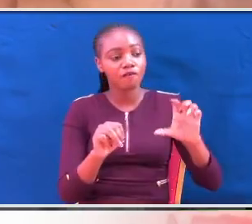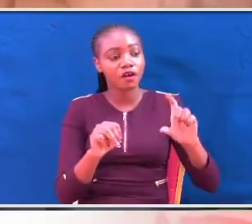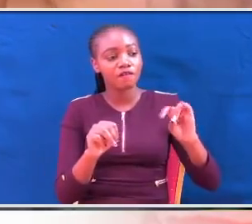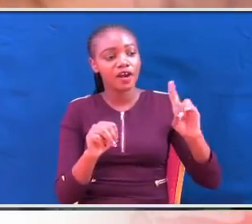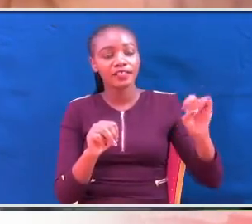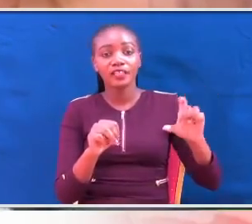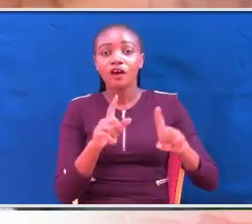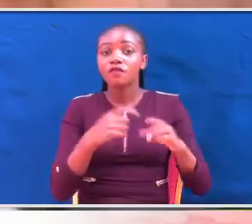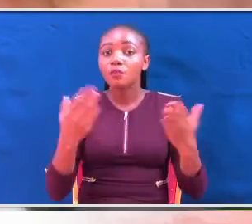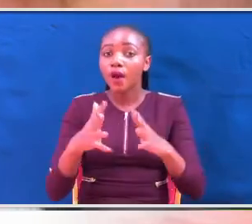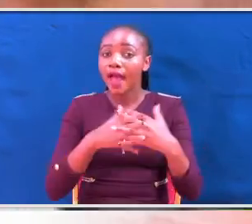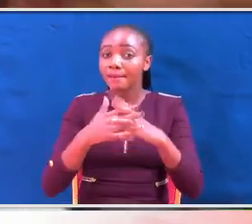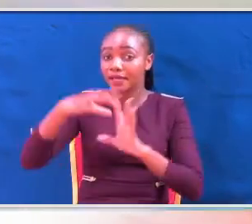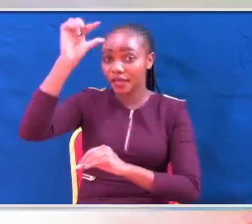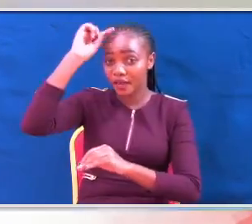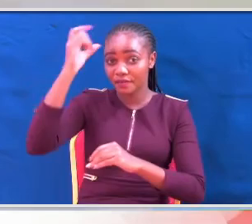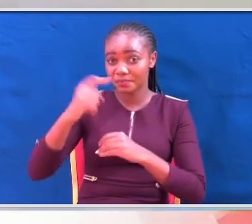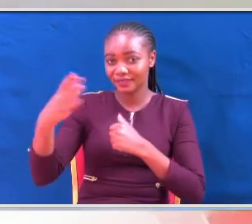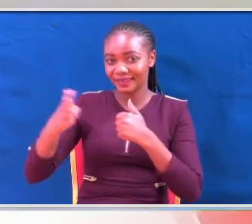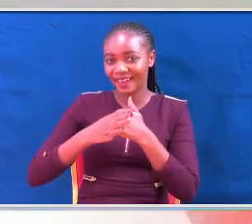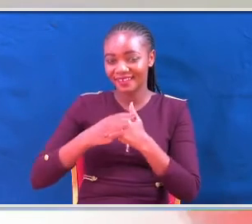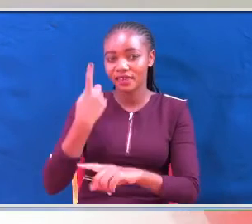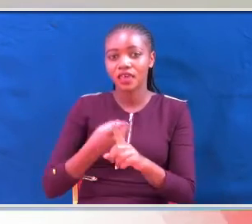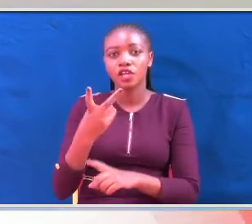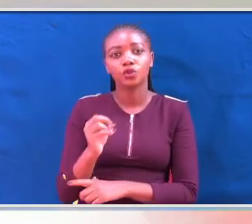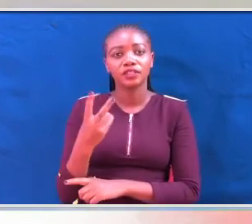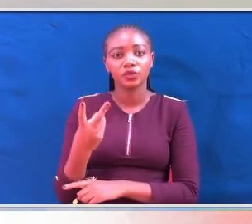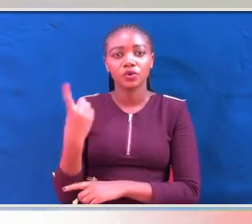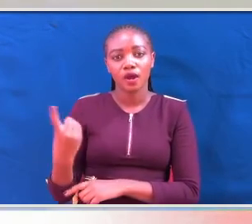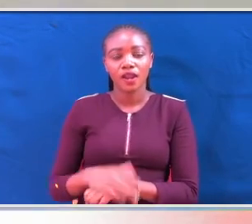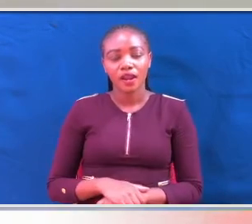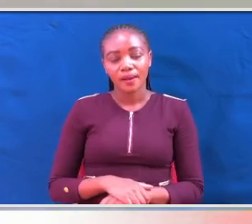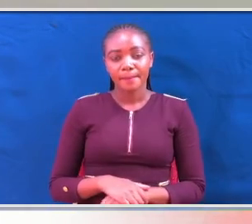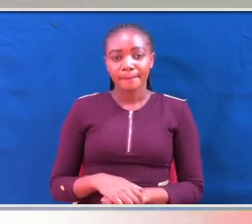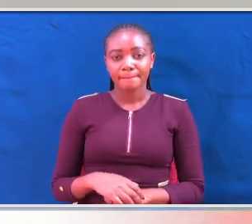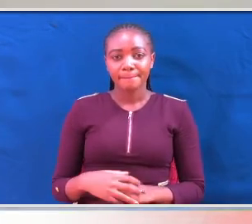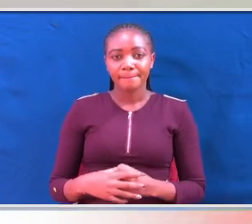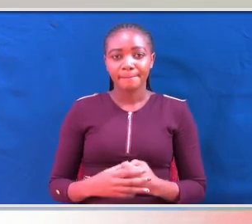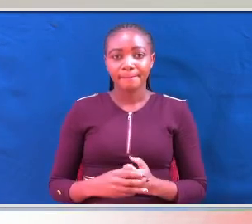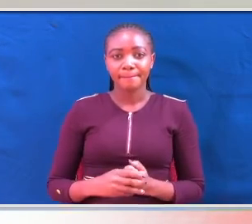U.S. government this September. Andrea Kilemi, TV 47.